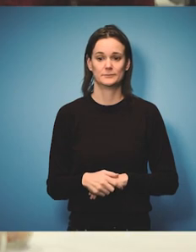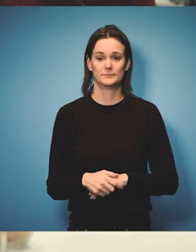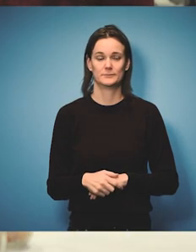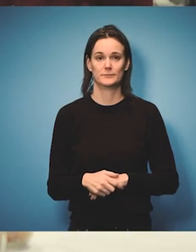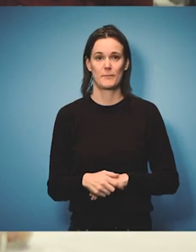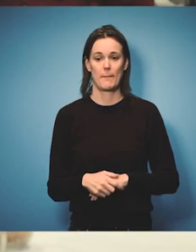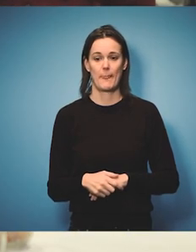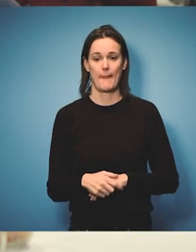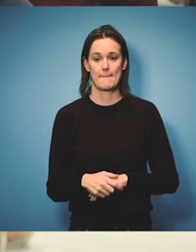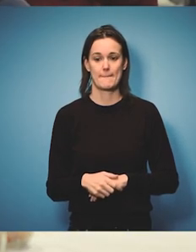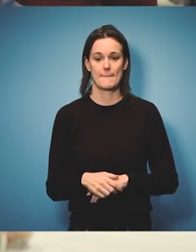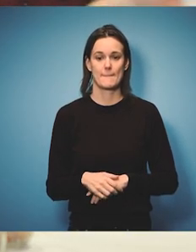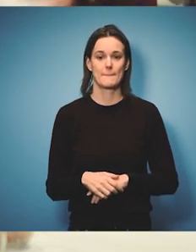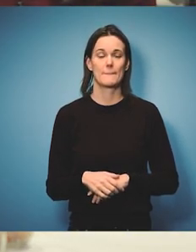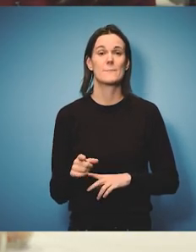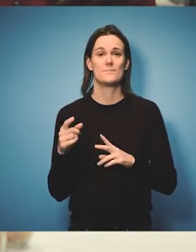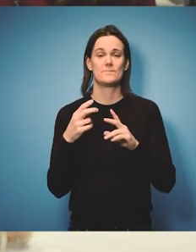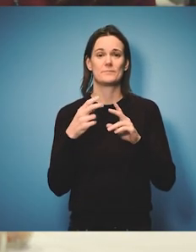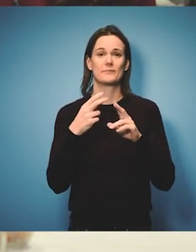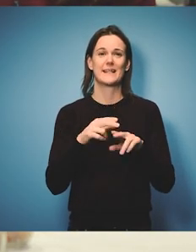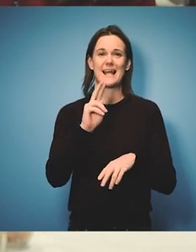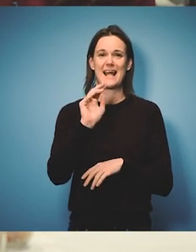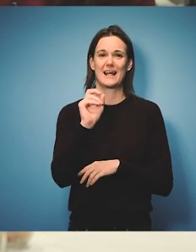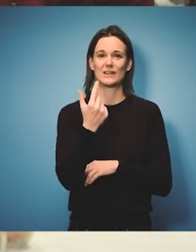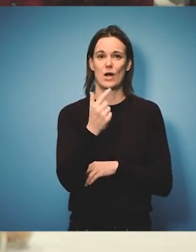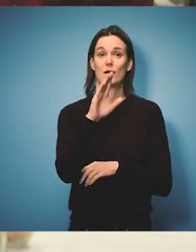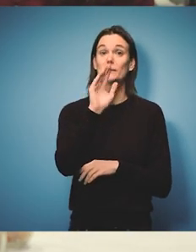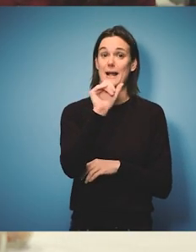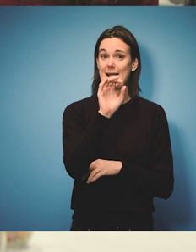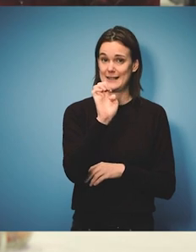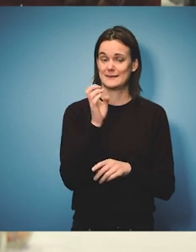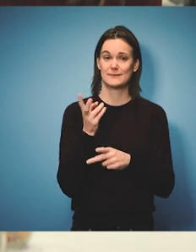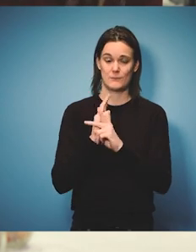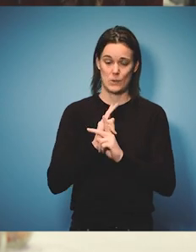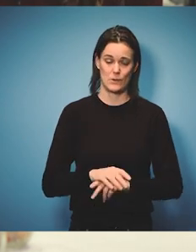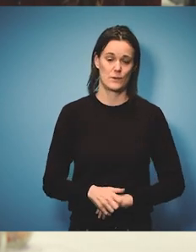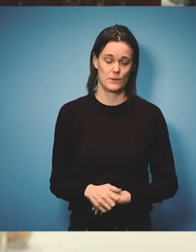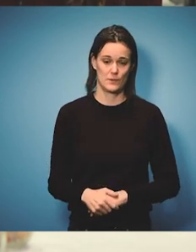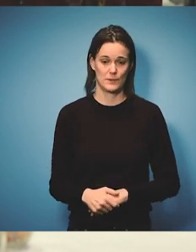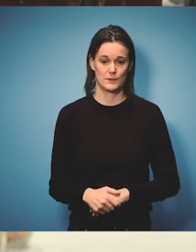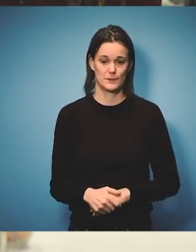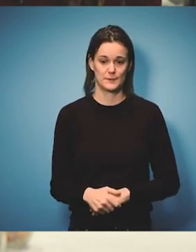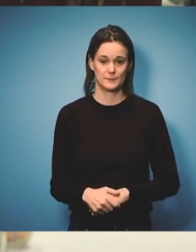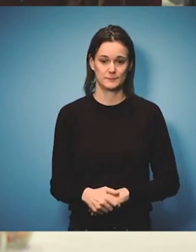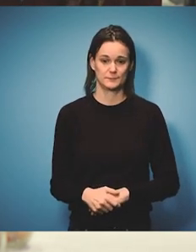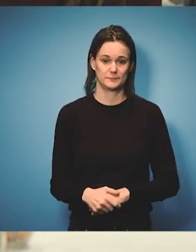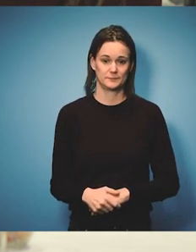I'm gonna borrow some of this wonderful creamy, delicious eggnoggy base. So good.